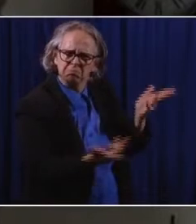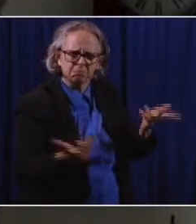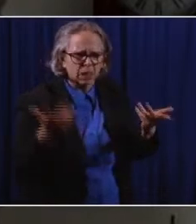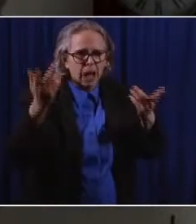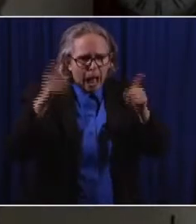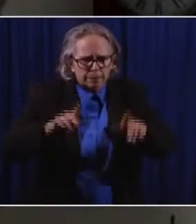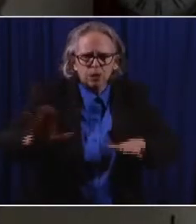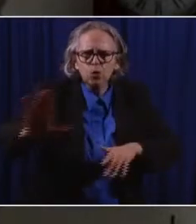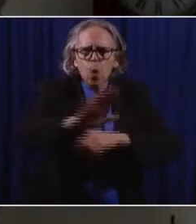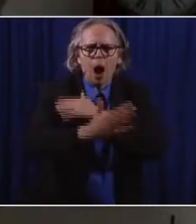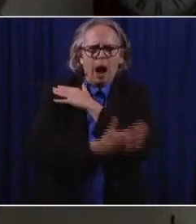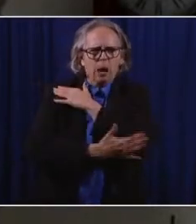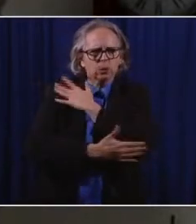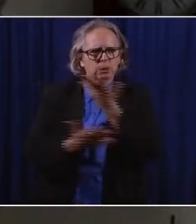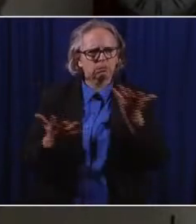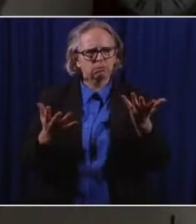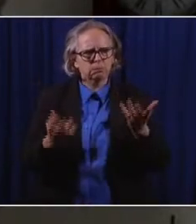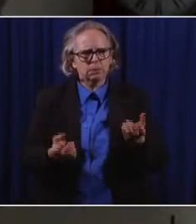been in your county?